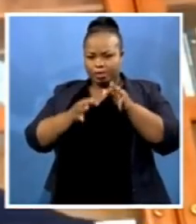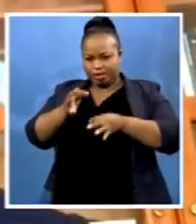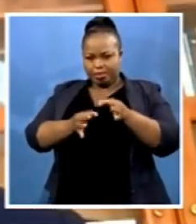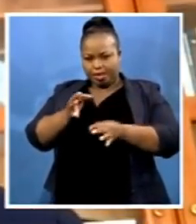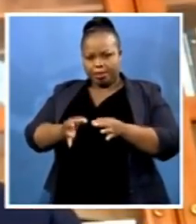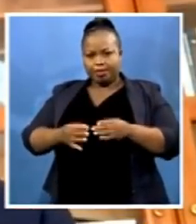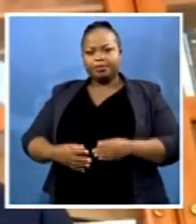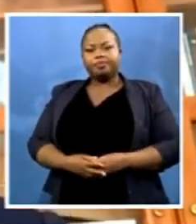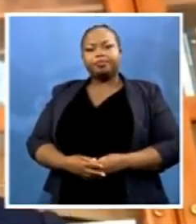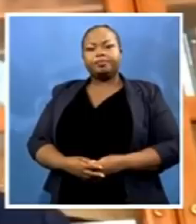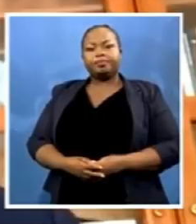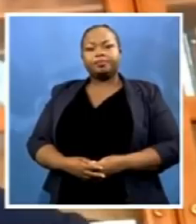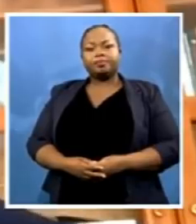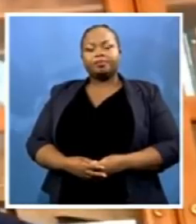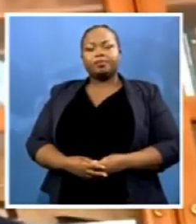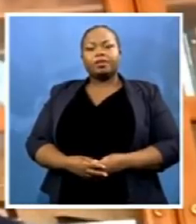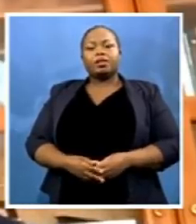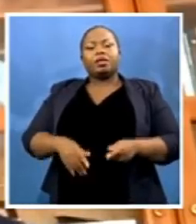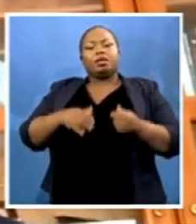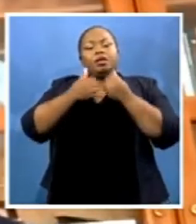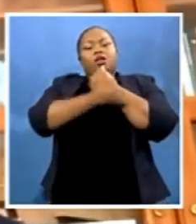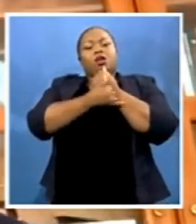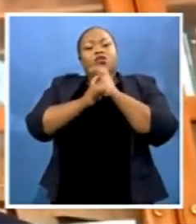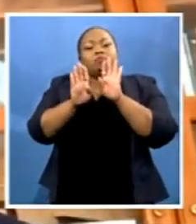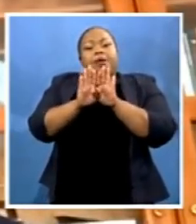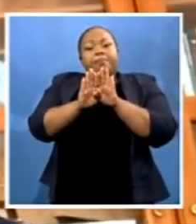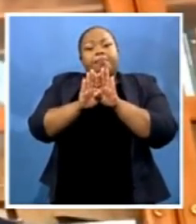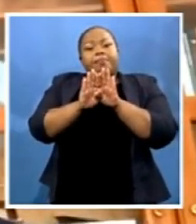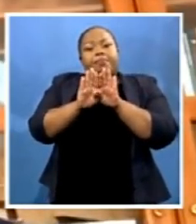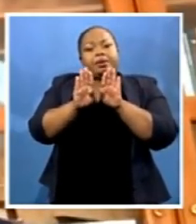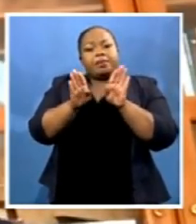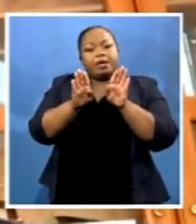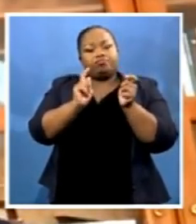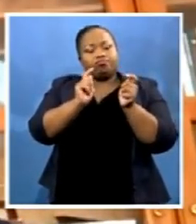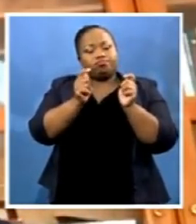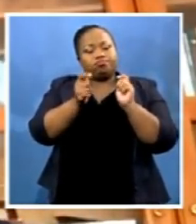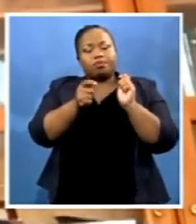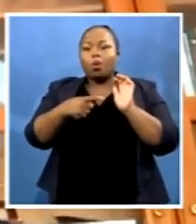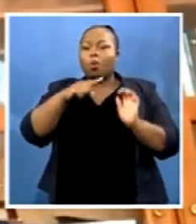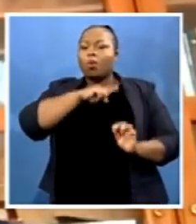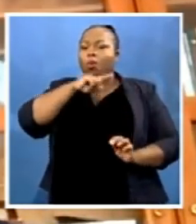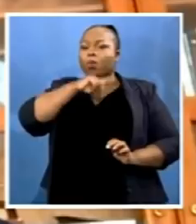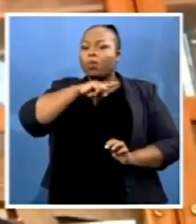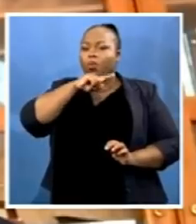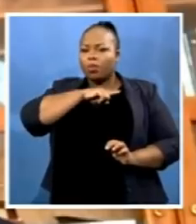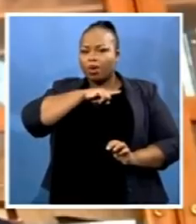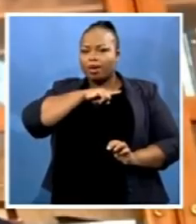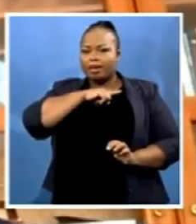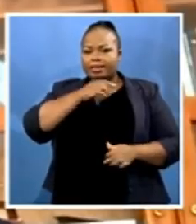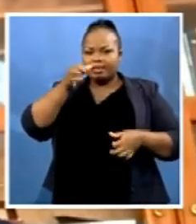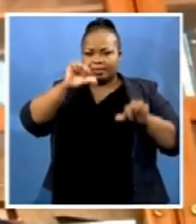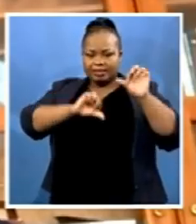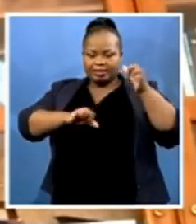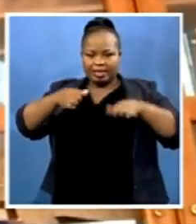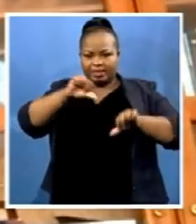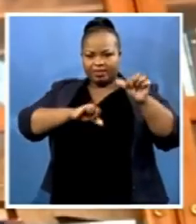of the lockdown was mainly due to the scientific focus that